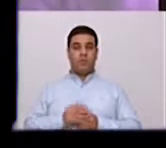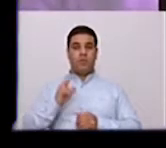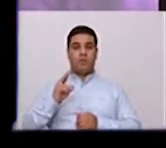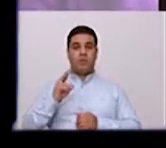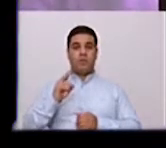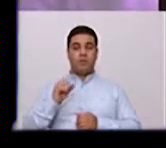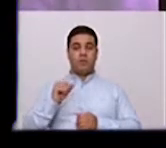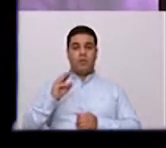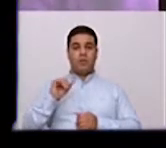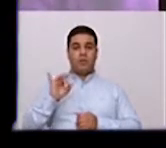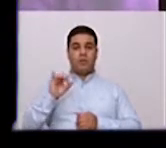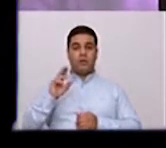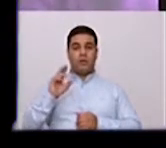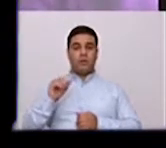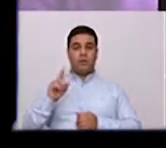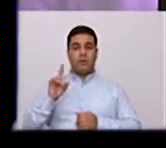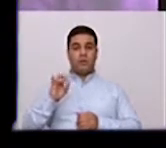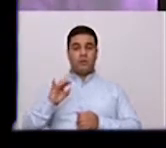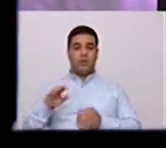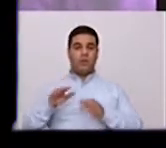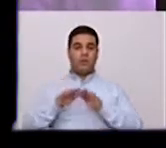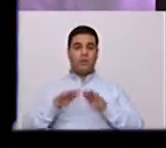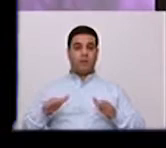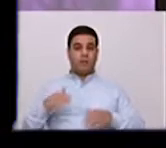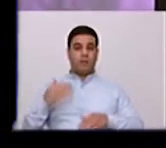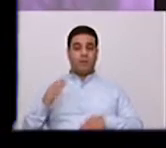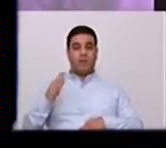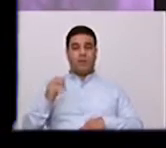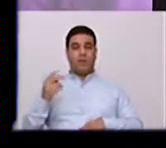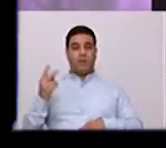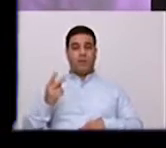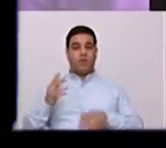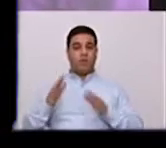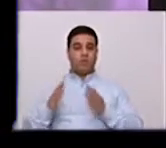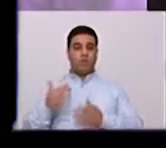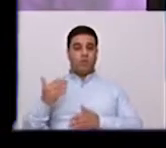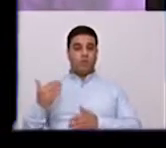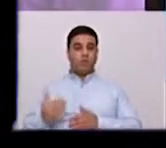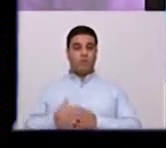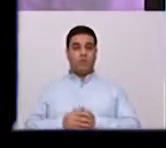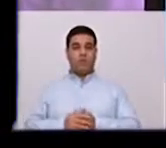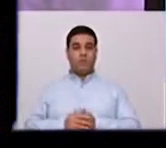Katarakta belgisiga ega bo'lgan farzand va ikkinchi holatda esa